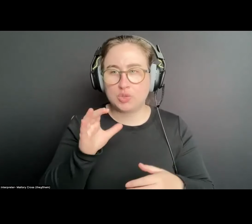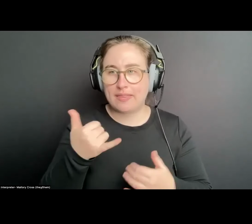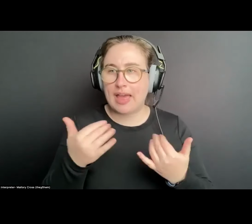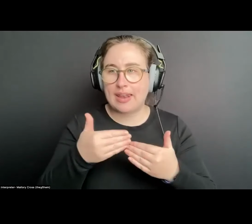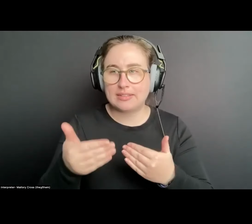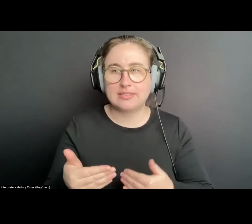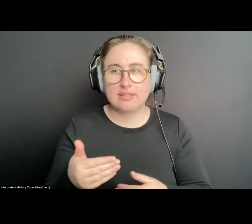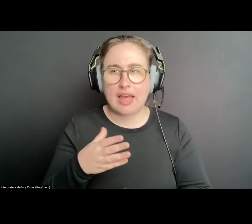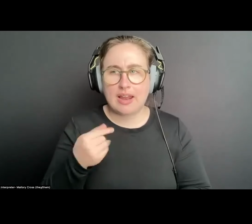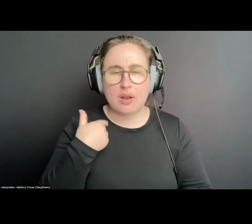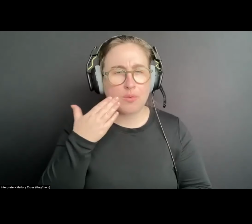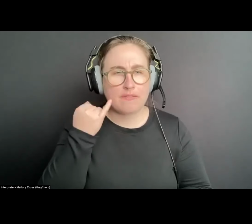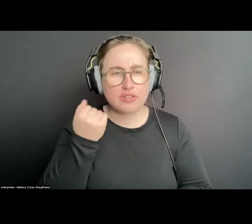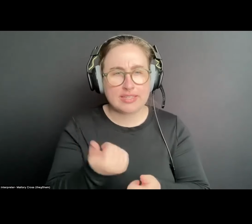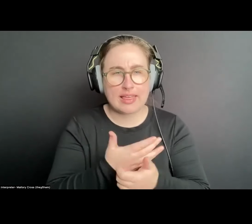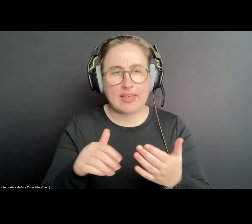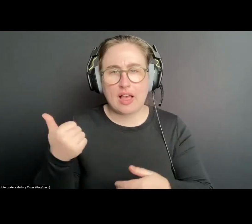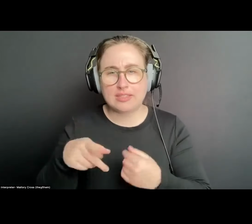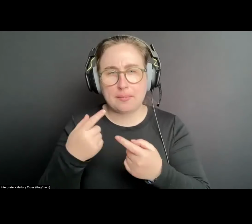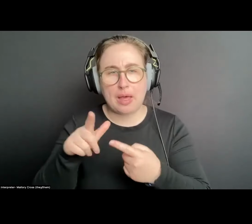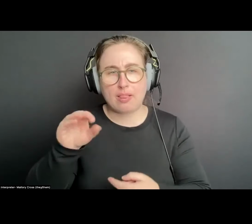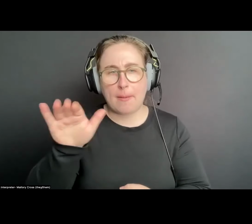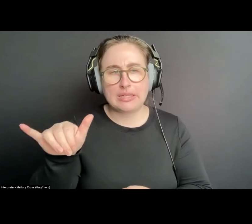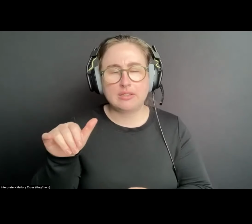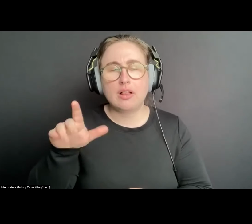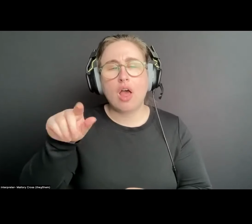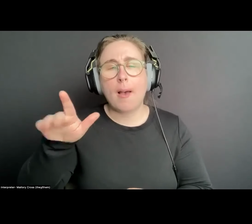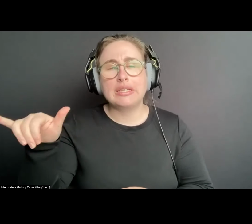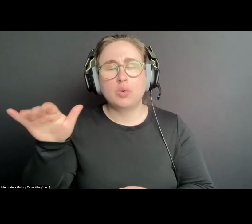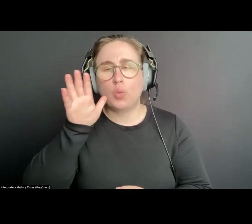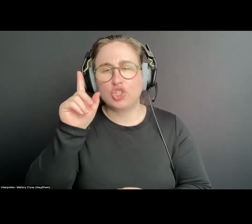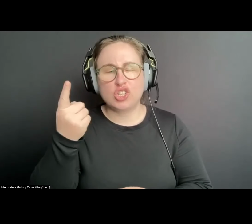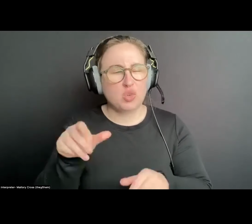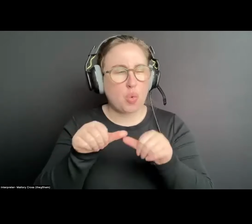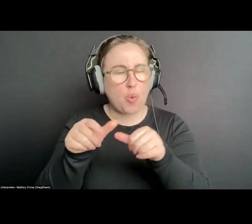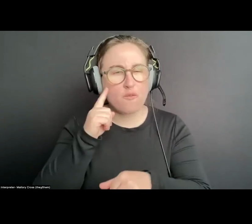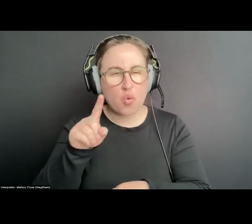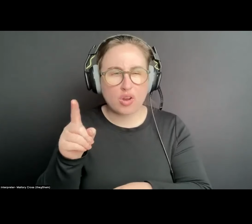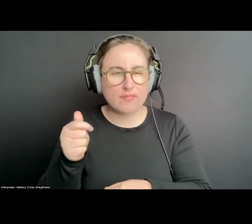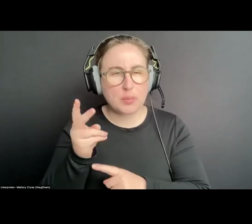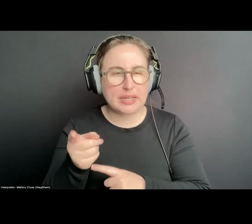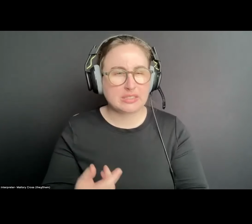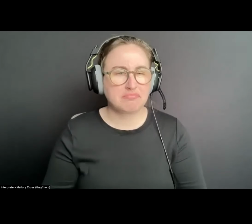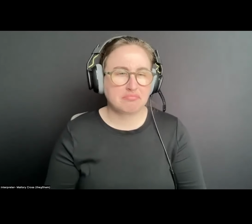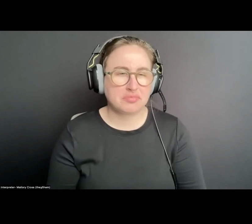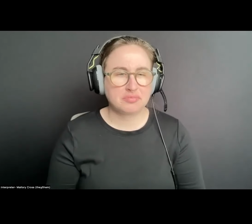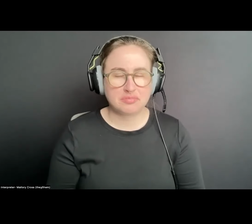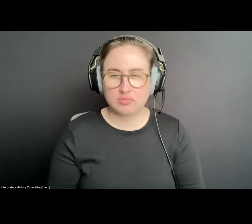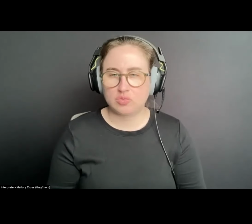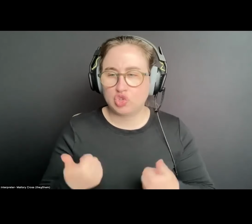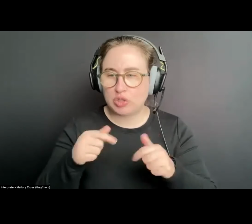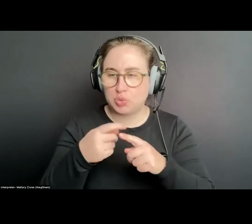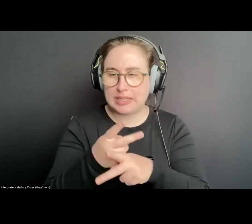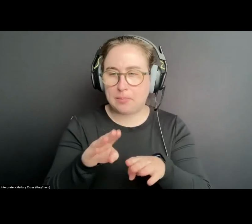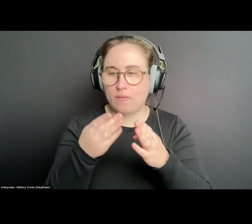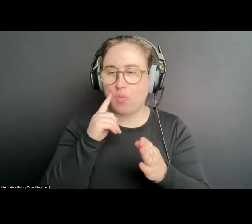next. And I don't know if there's anything else about the lobby. The lobby will just go for a few minutes. You know, we'll try and keep it open